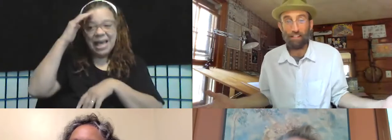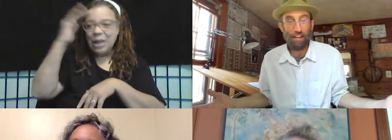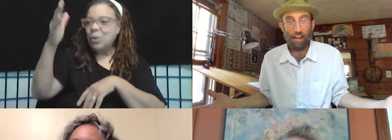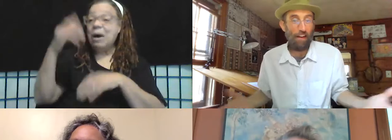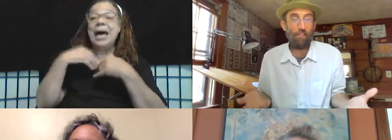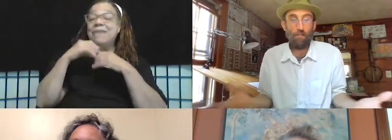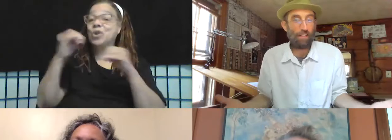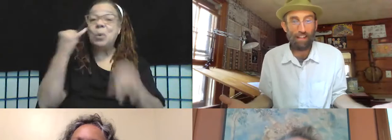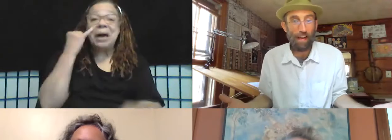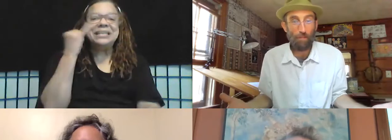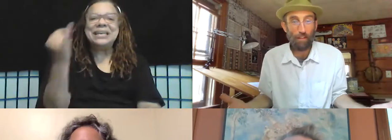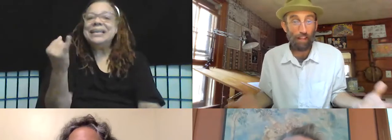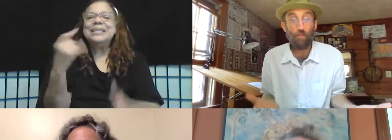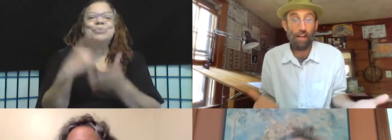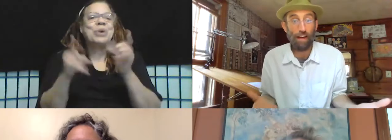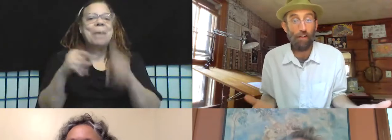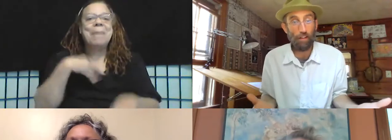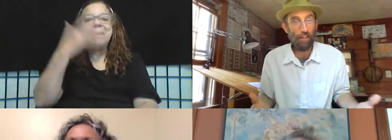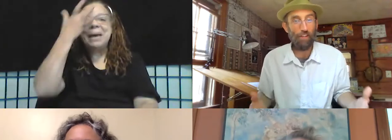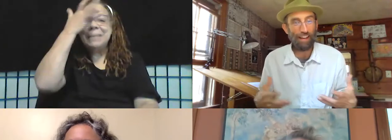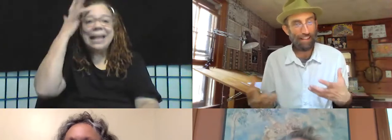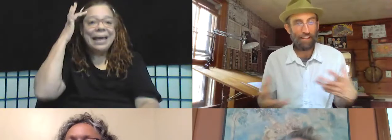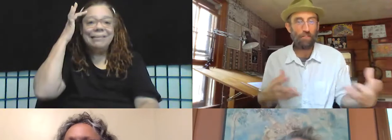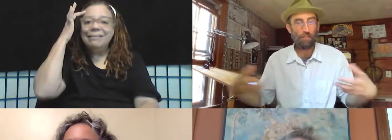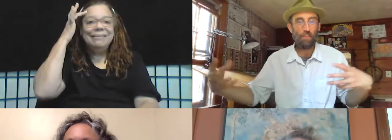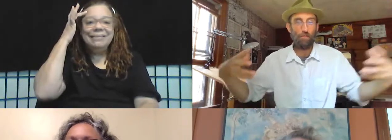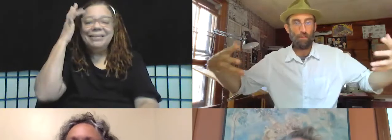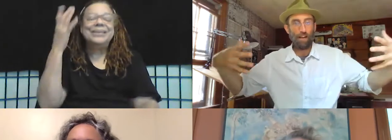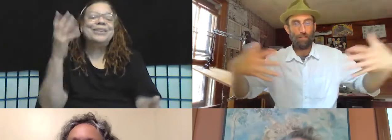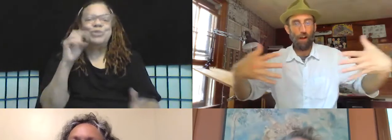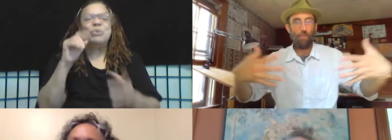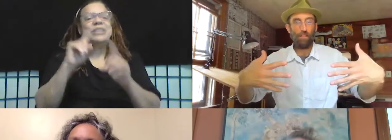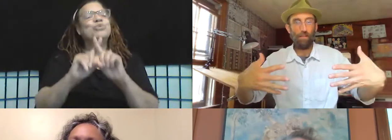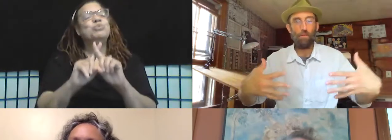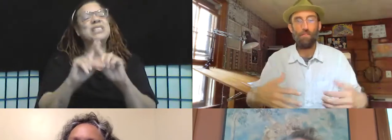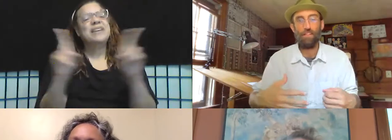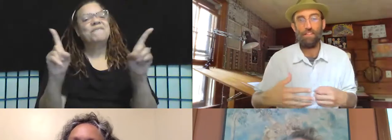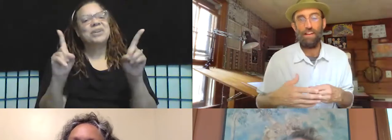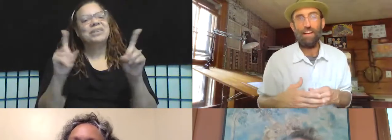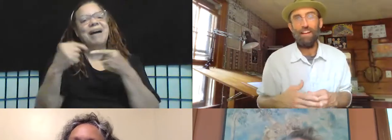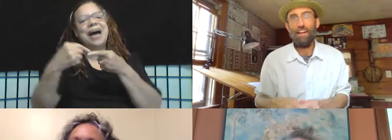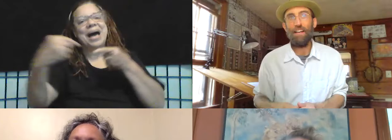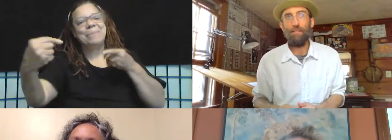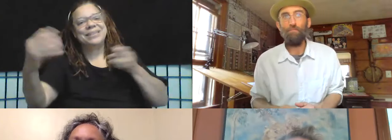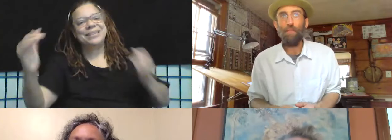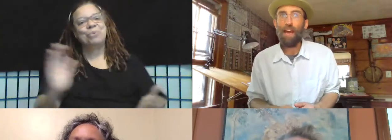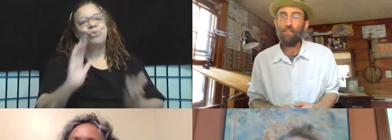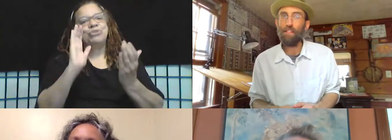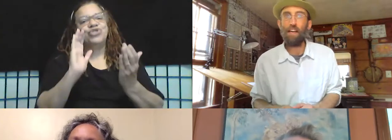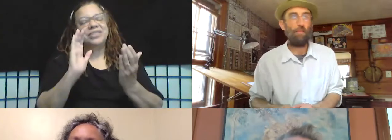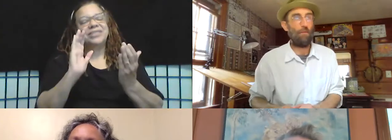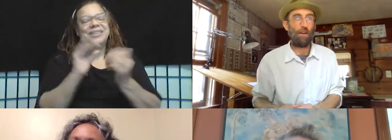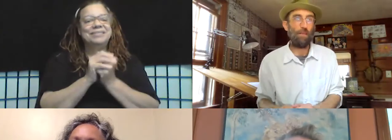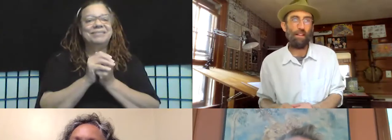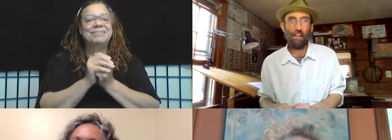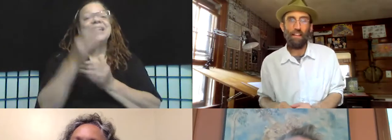no ideas today. I don't know what's going to happen. Let's find out, and like those are two kind of opposite approaches. Half